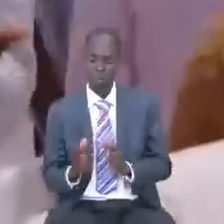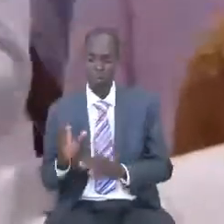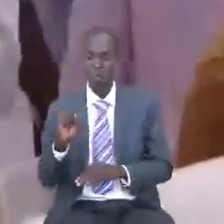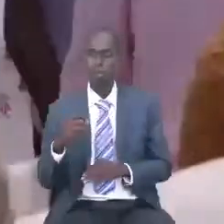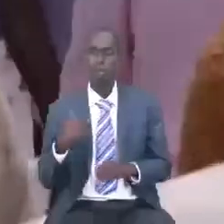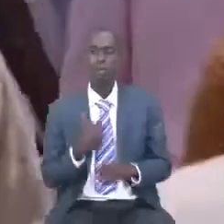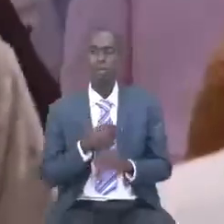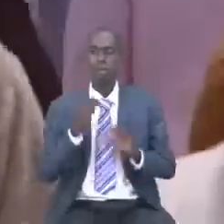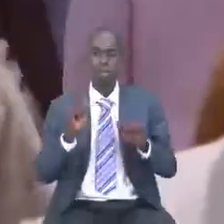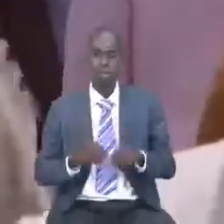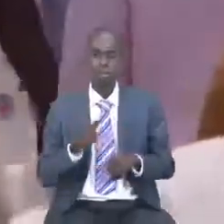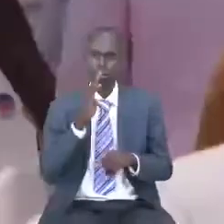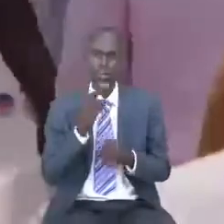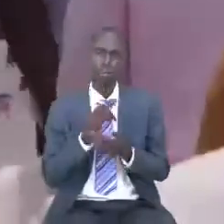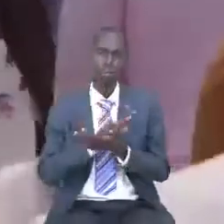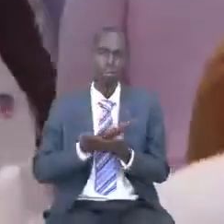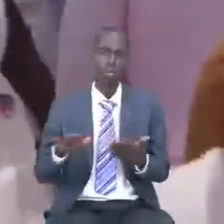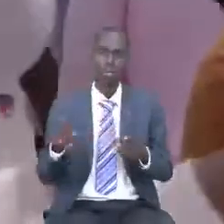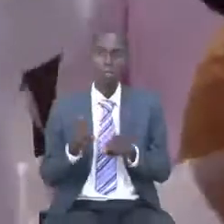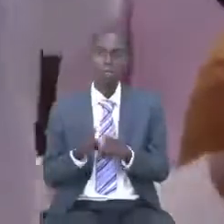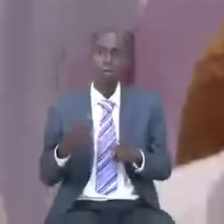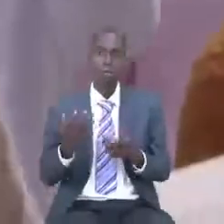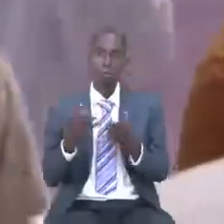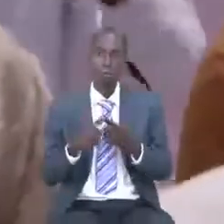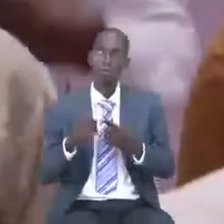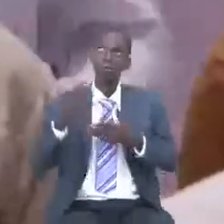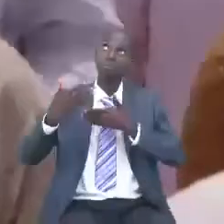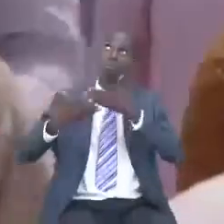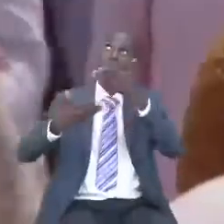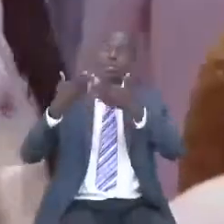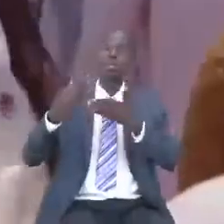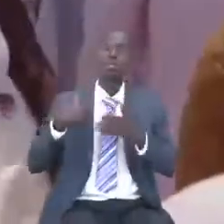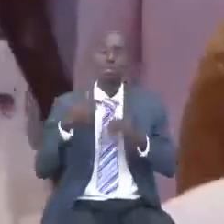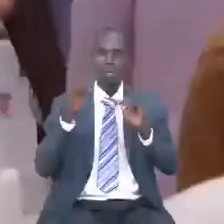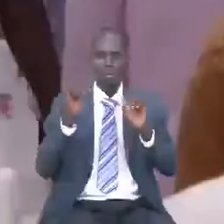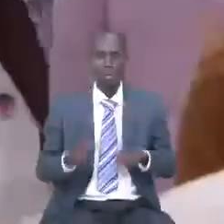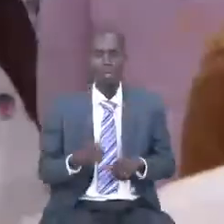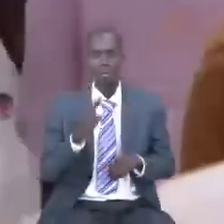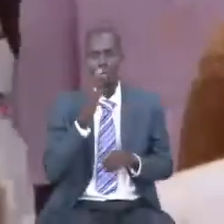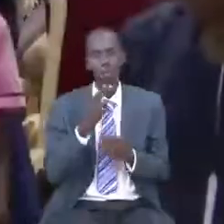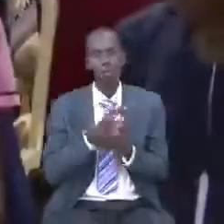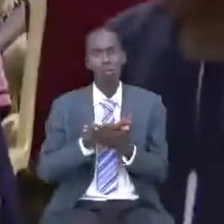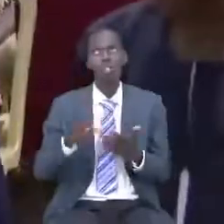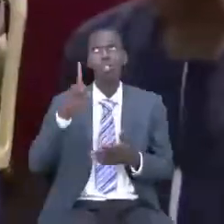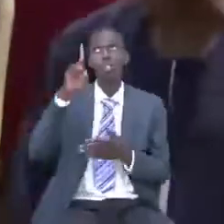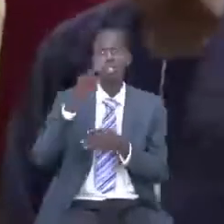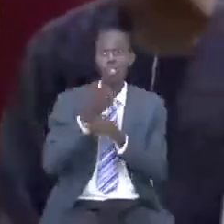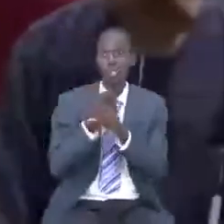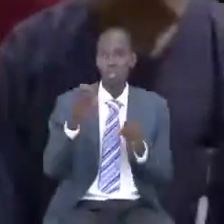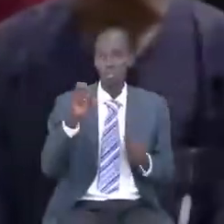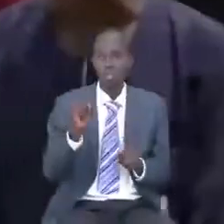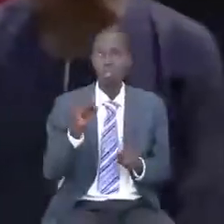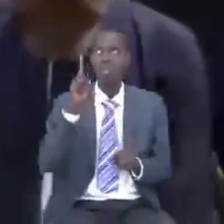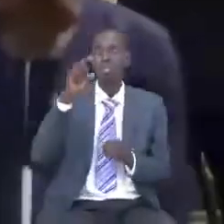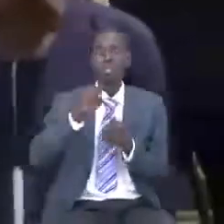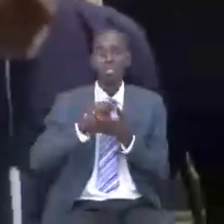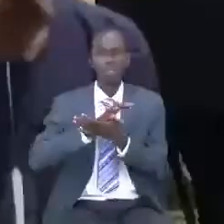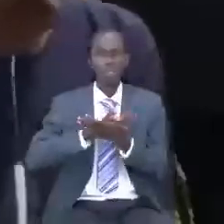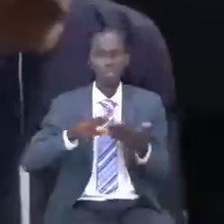make progress, we can be holy. He saves, He sanctifies,